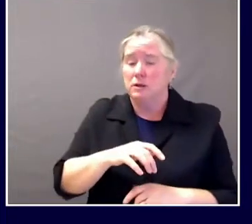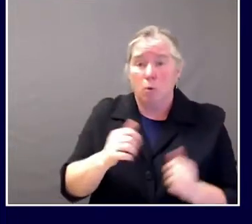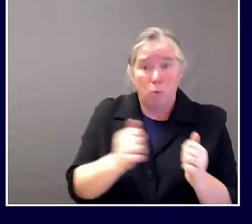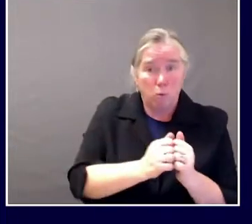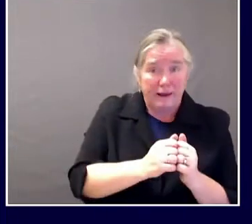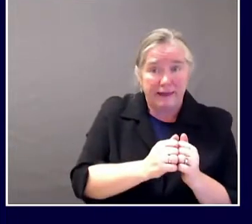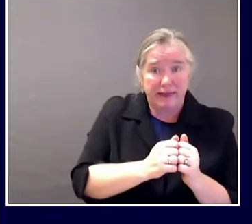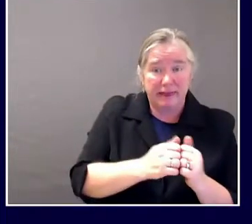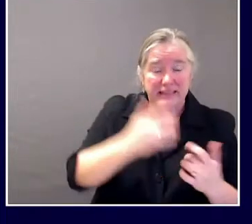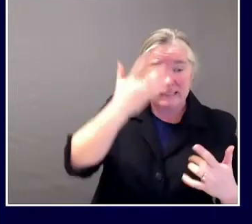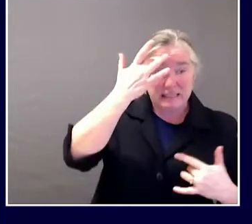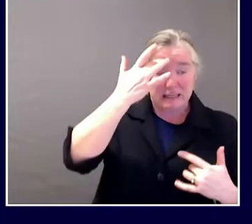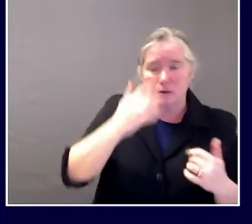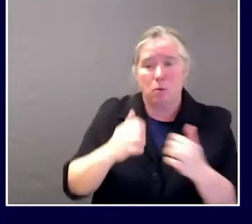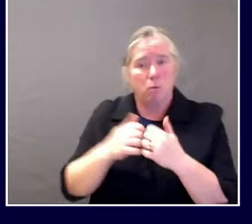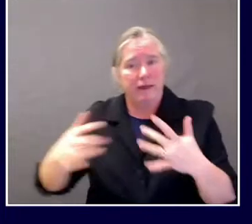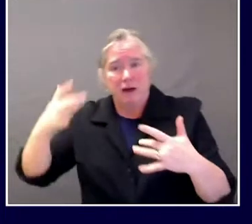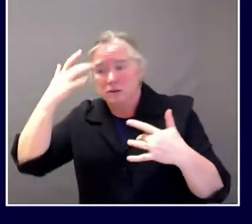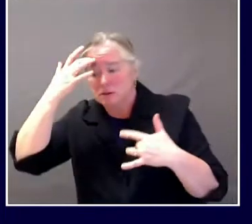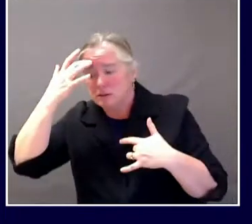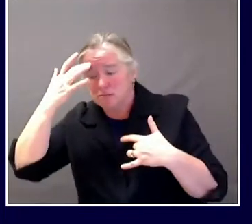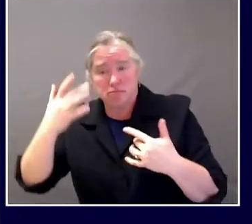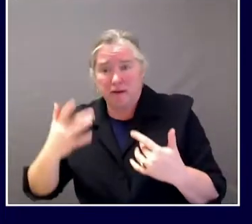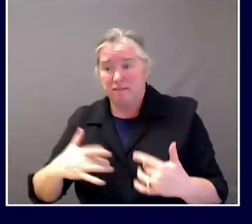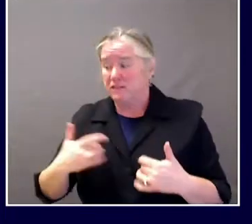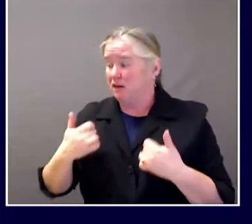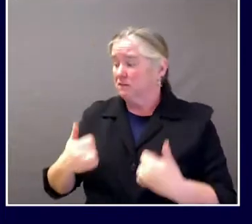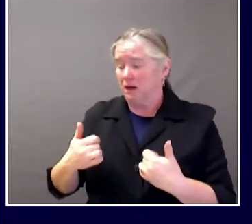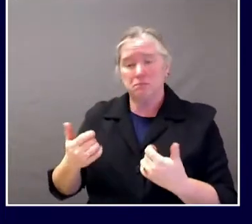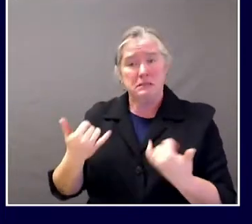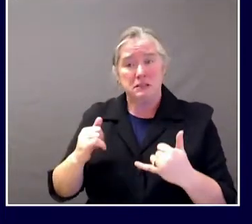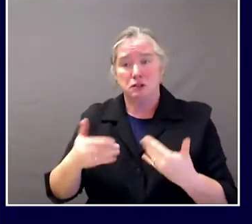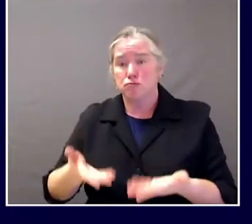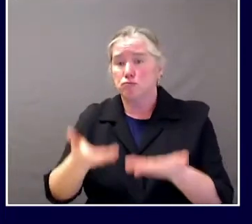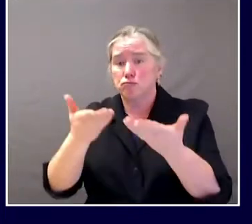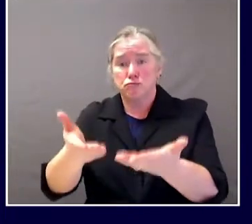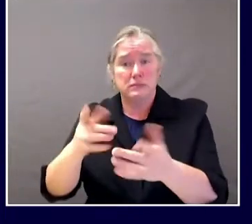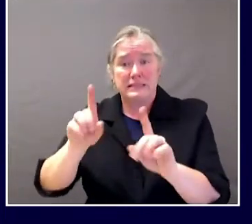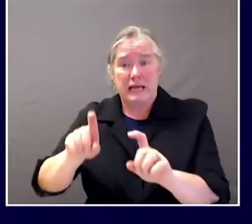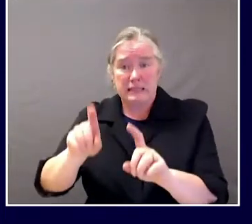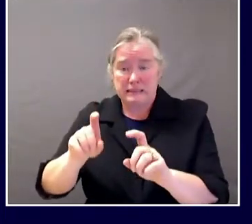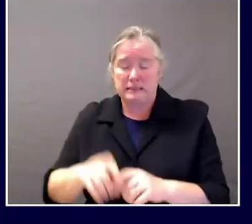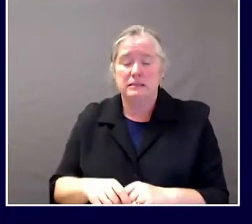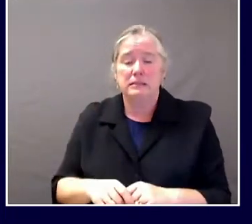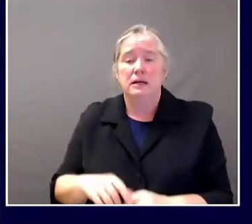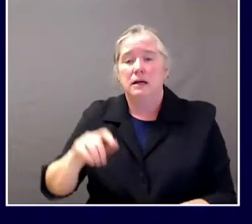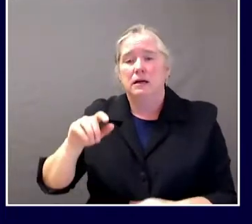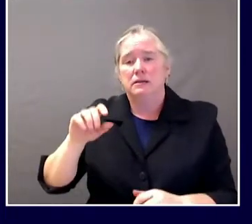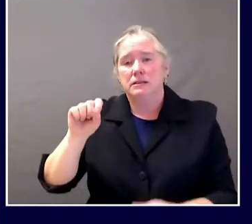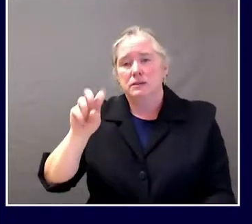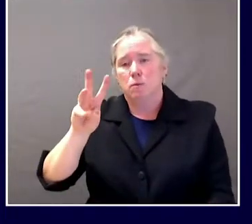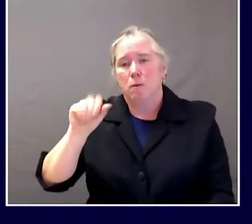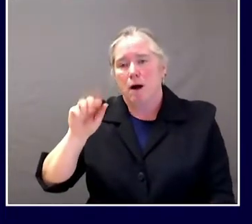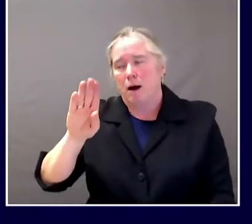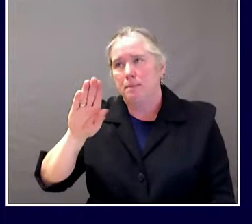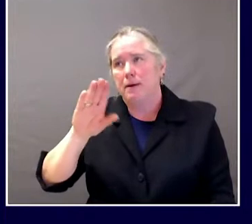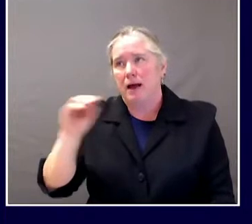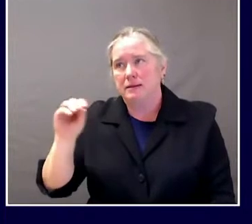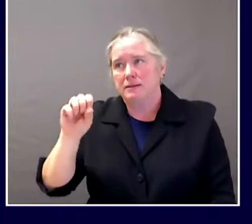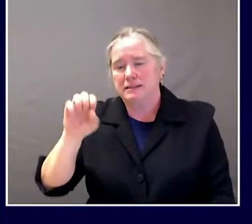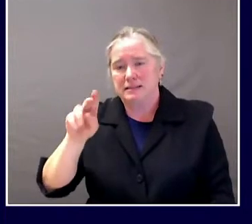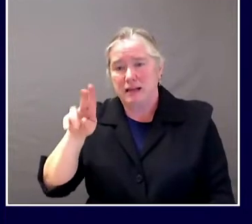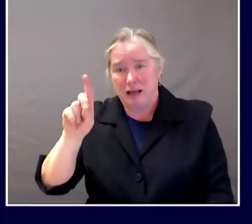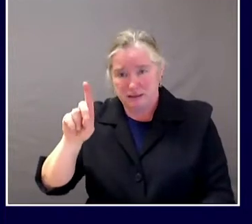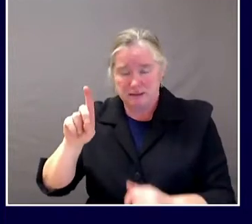There is a standing order that allows anyone to get tested at a Maine-sponsored swab and send site for free with